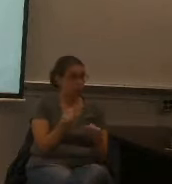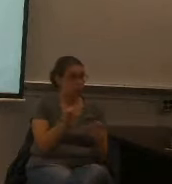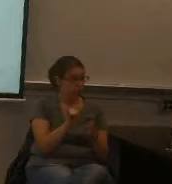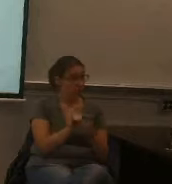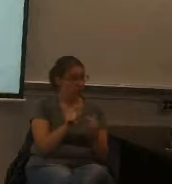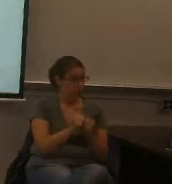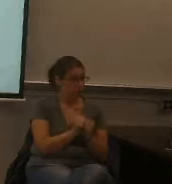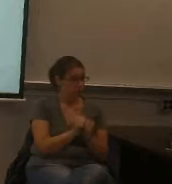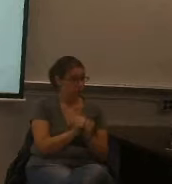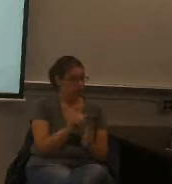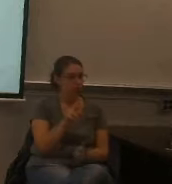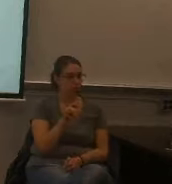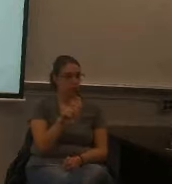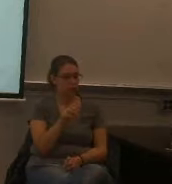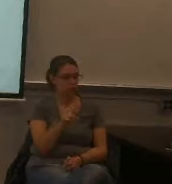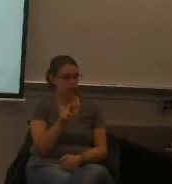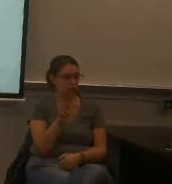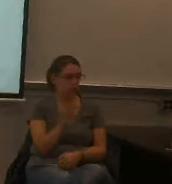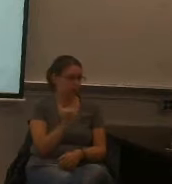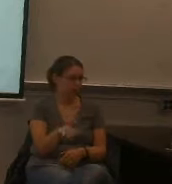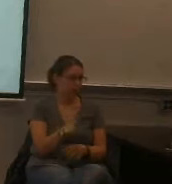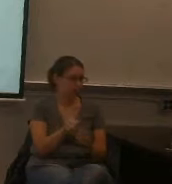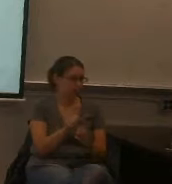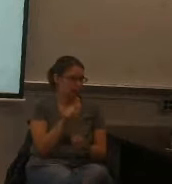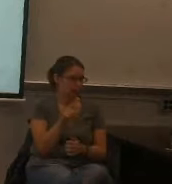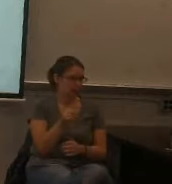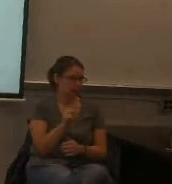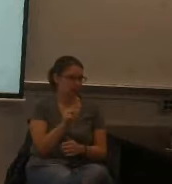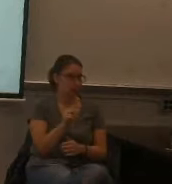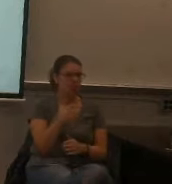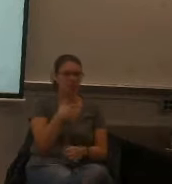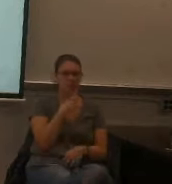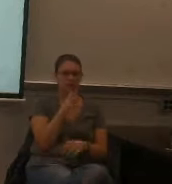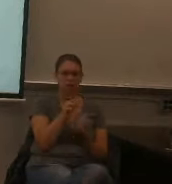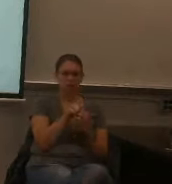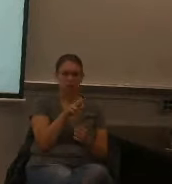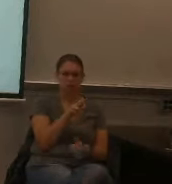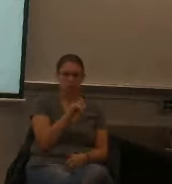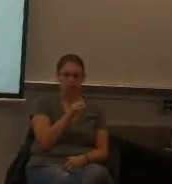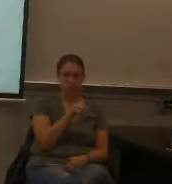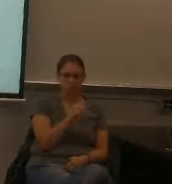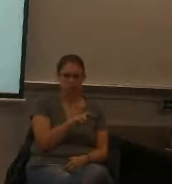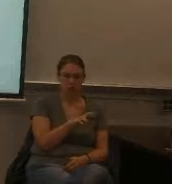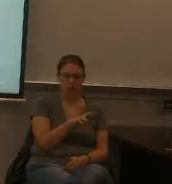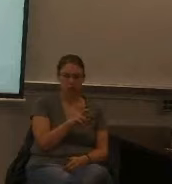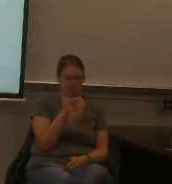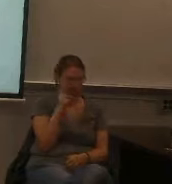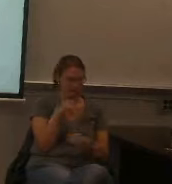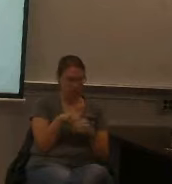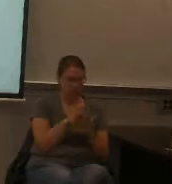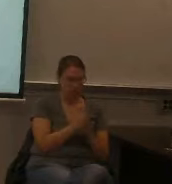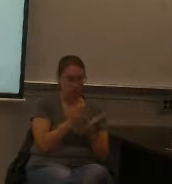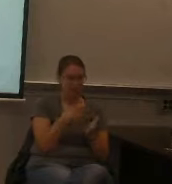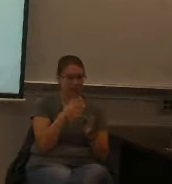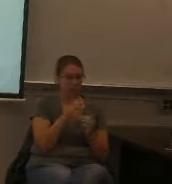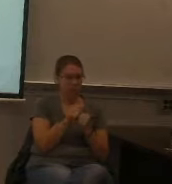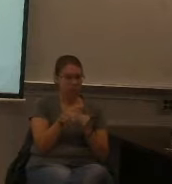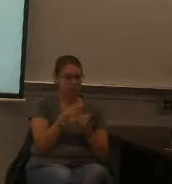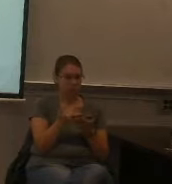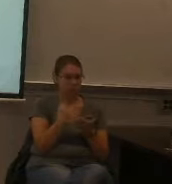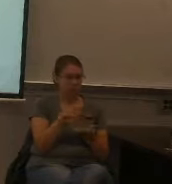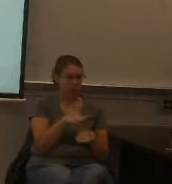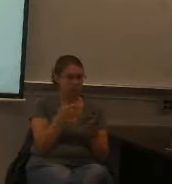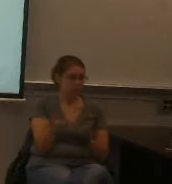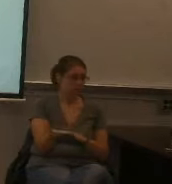working with. For what it's worth, I talked to Ricker, and I think this is in the book, I talked to Ricker before